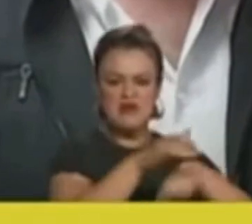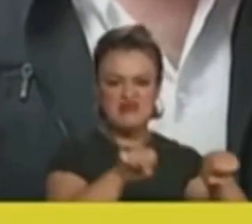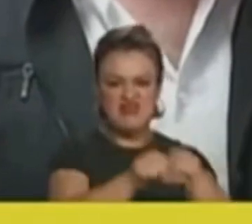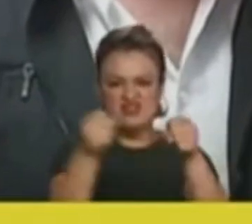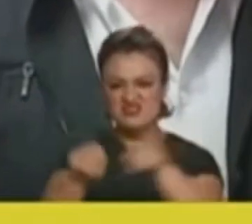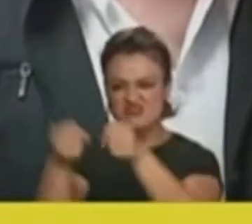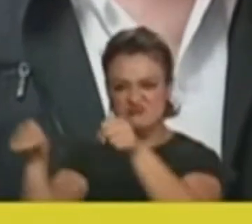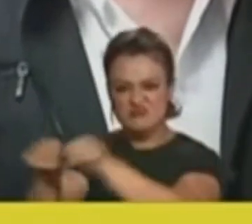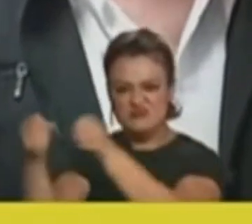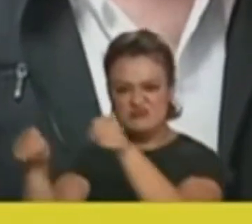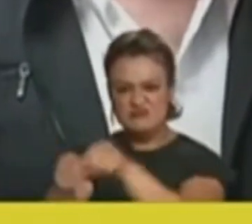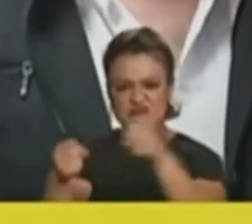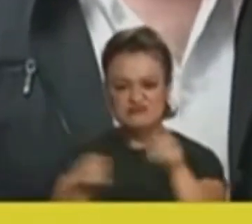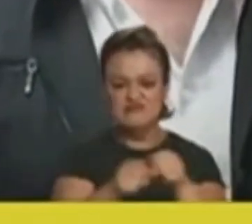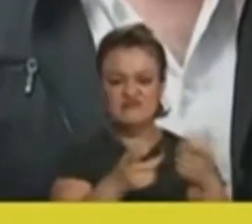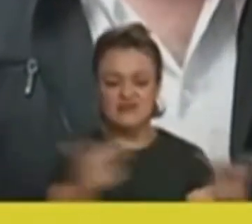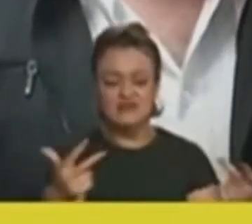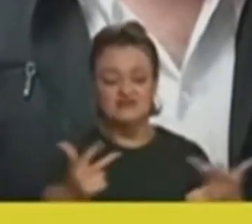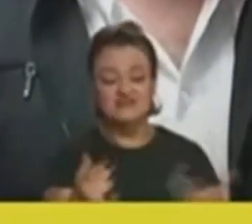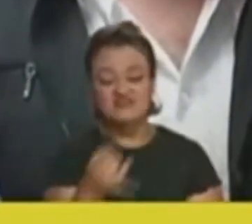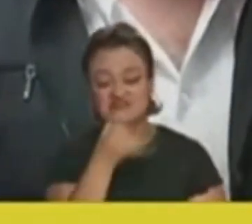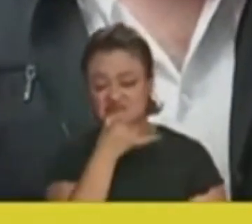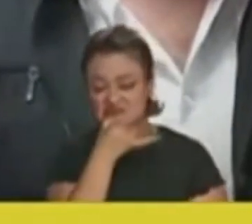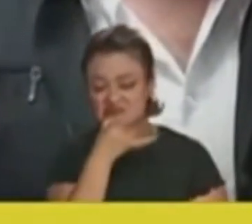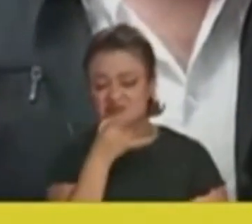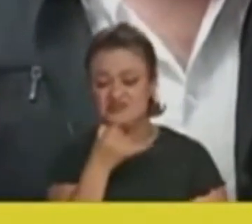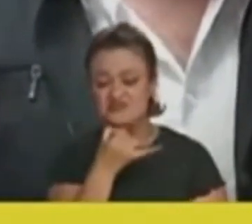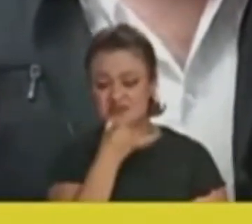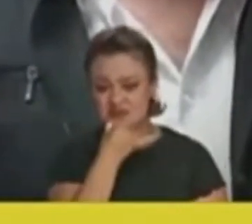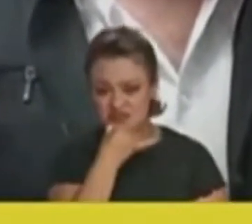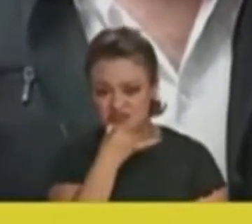the ones that needs to take care of security is